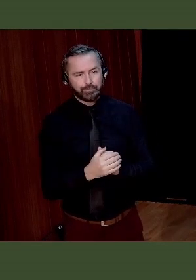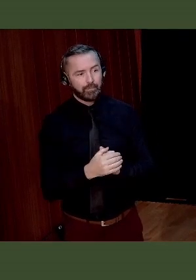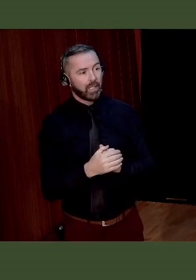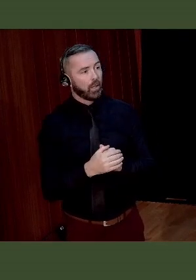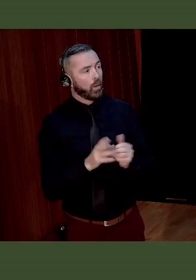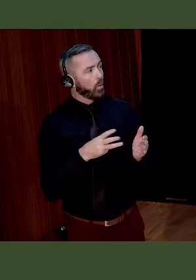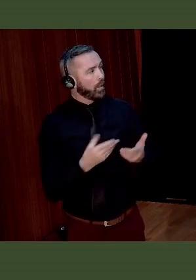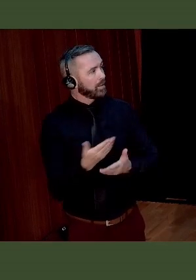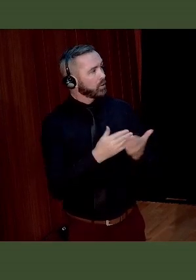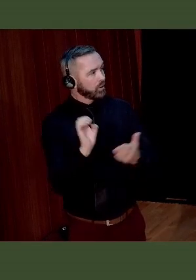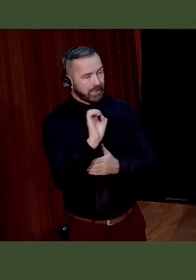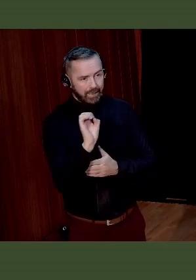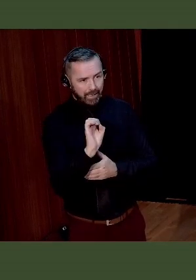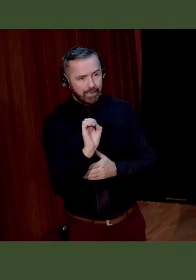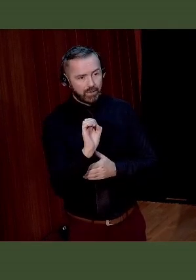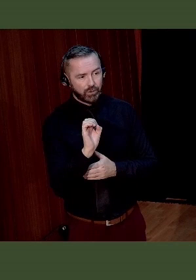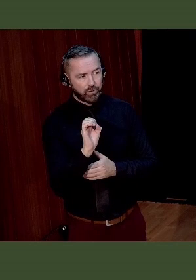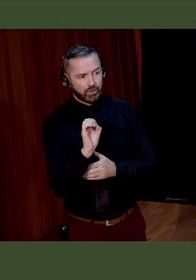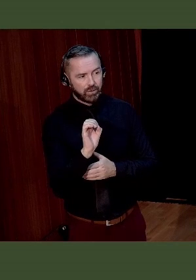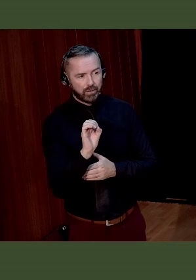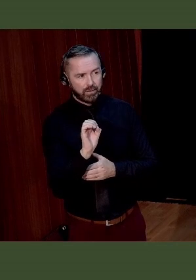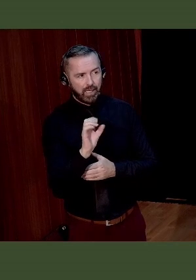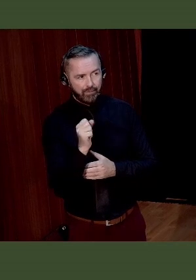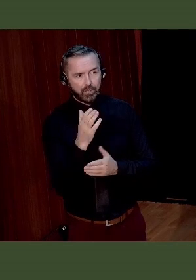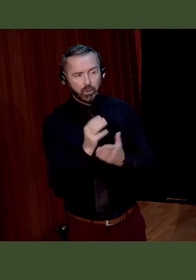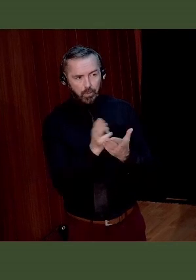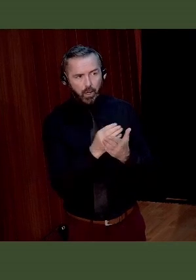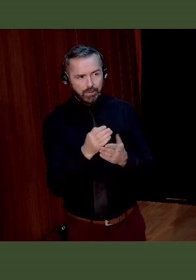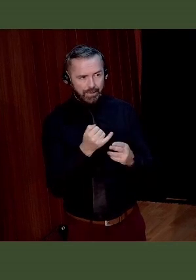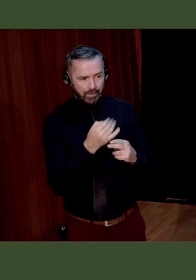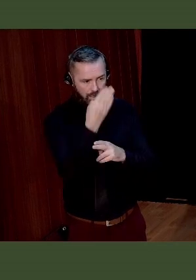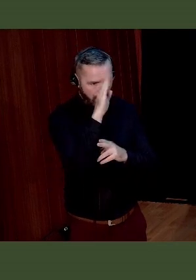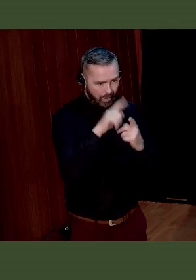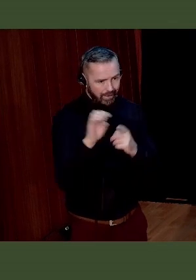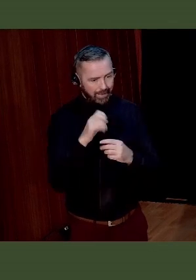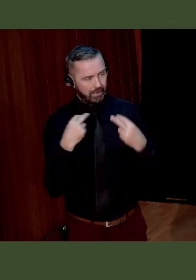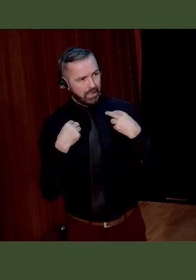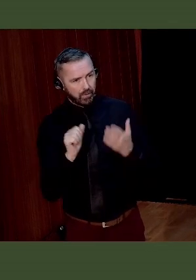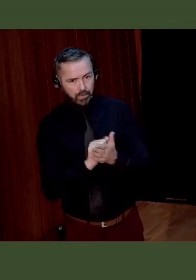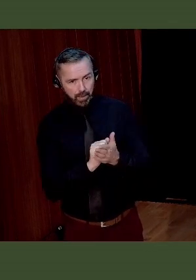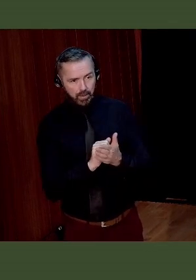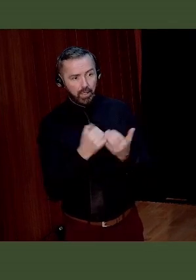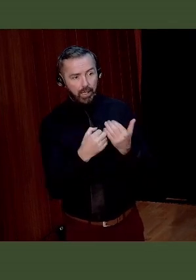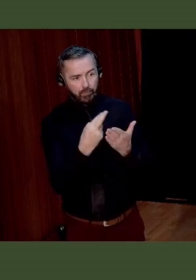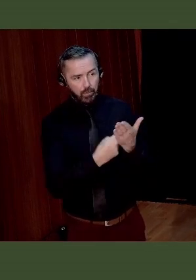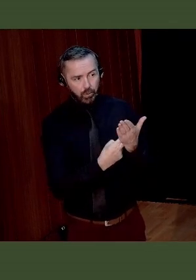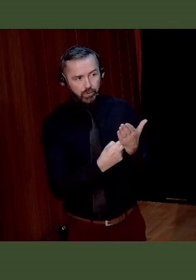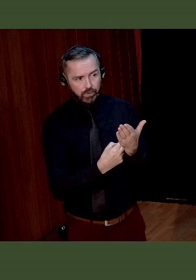as discussing in English about the area of the language, there were bits in Irish in English language papers also, as reports